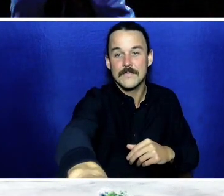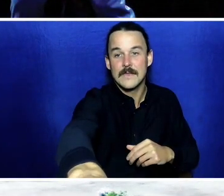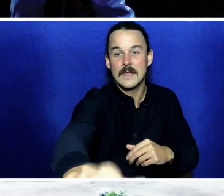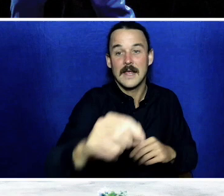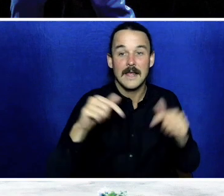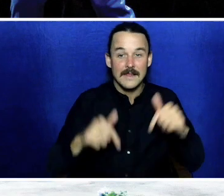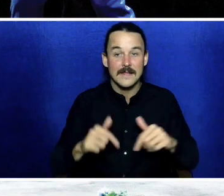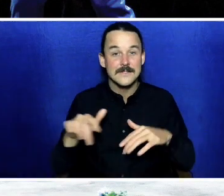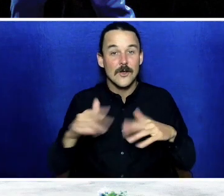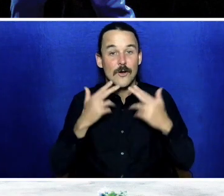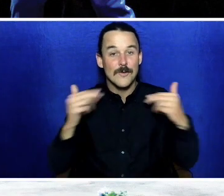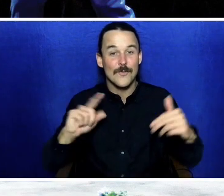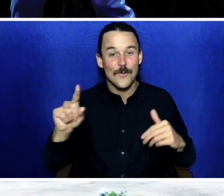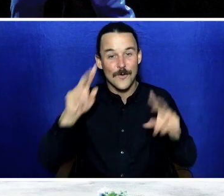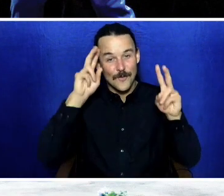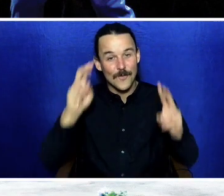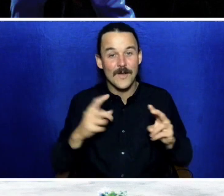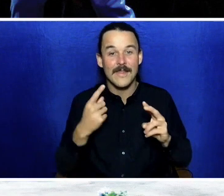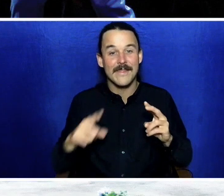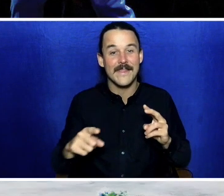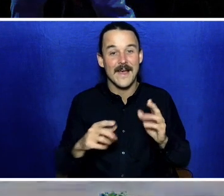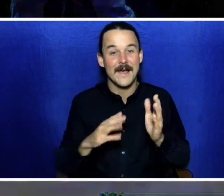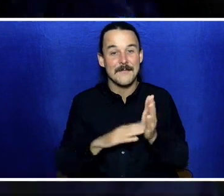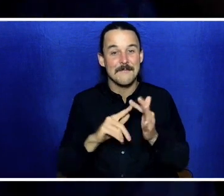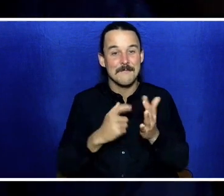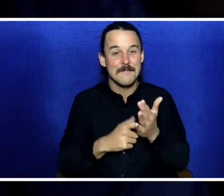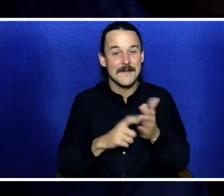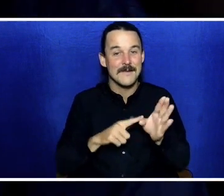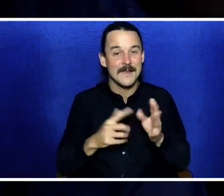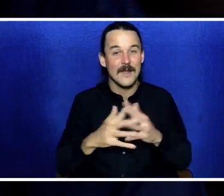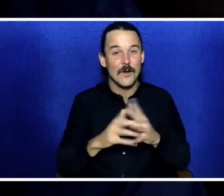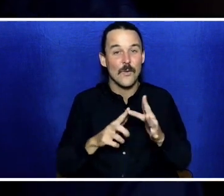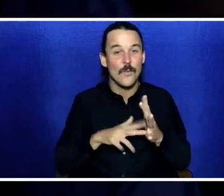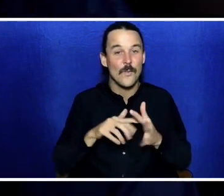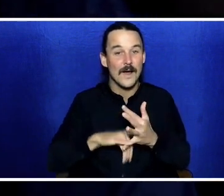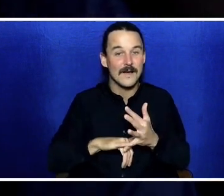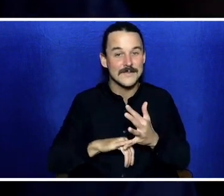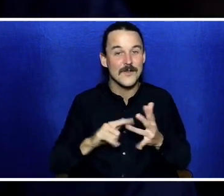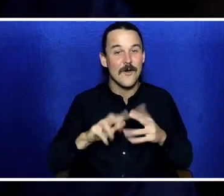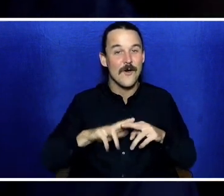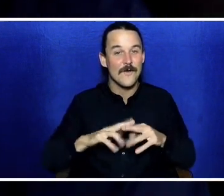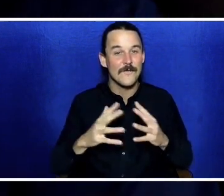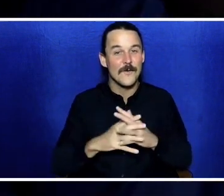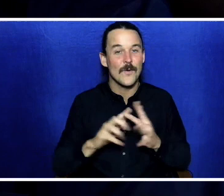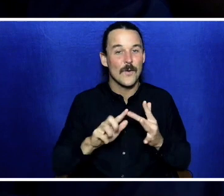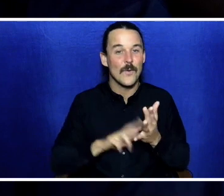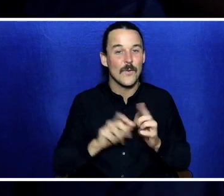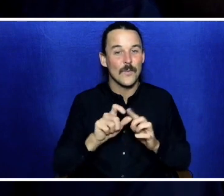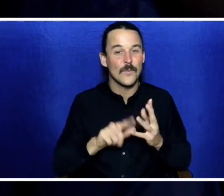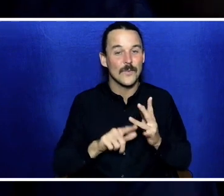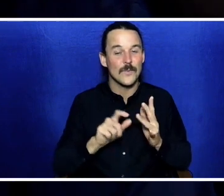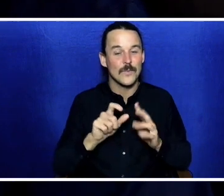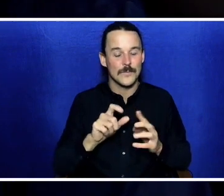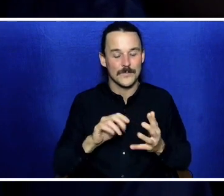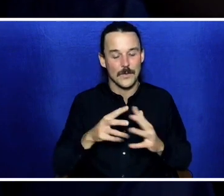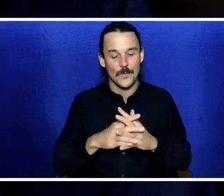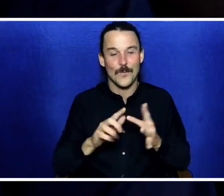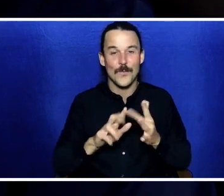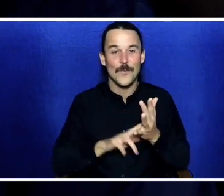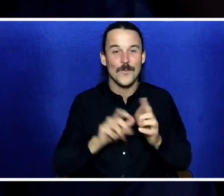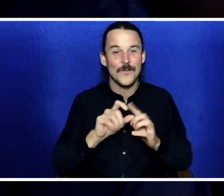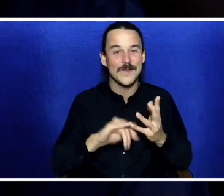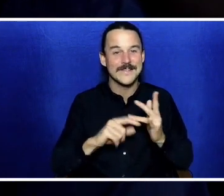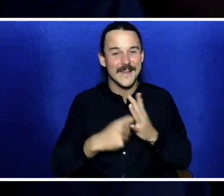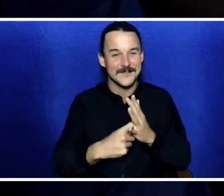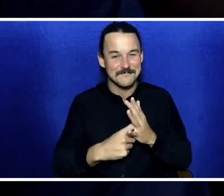is, of course, based on the Falstaff story from the Shakespearean history plays, and this extraordinary character. So